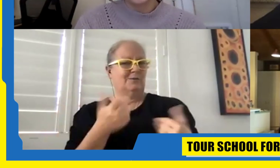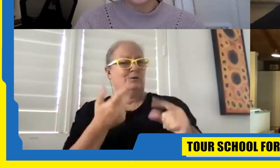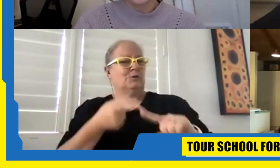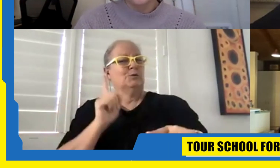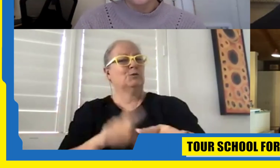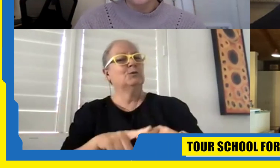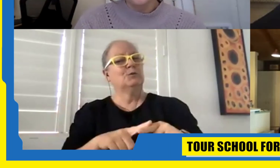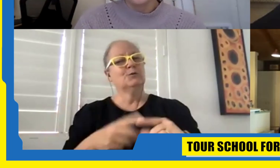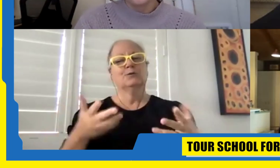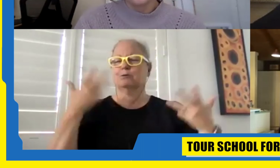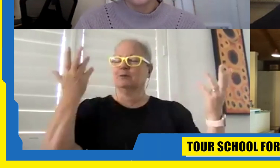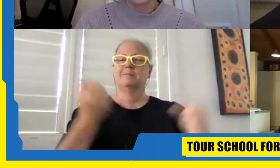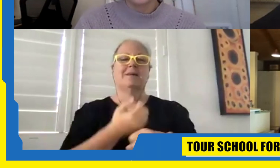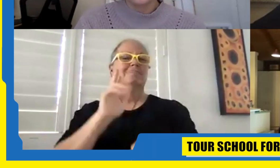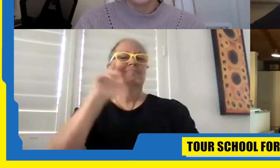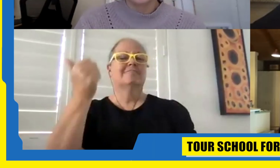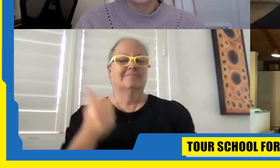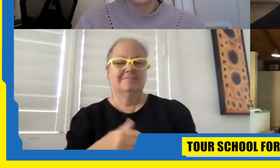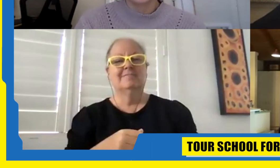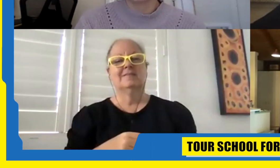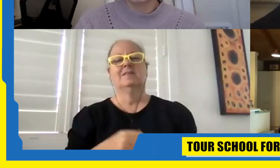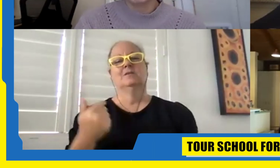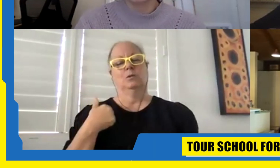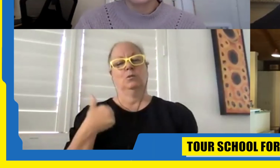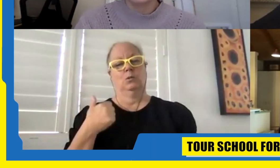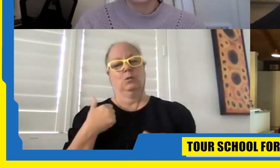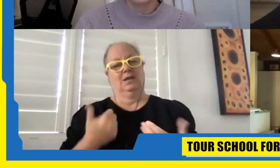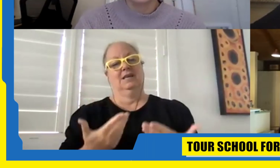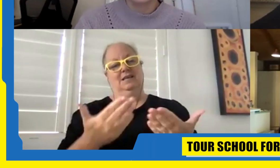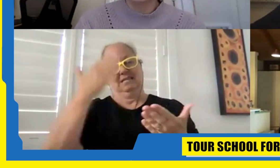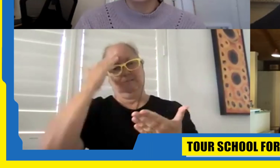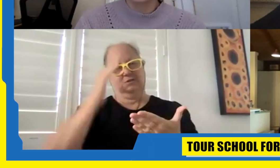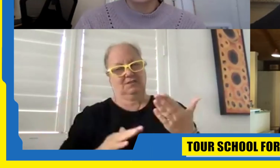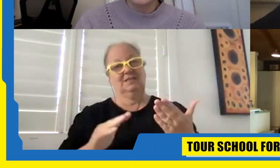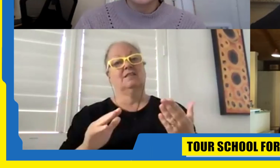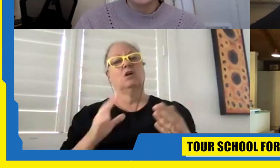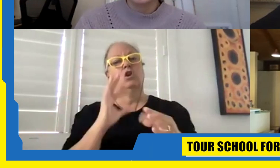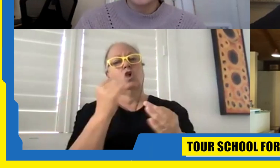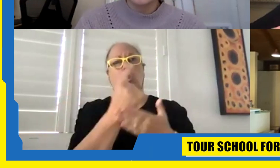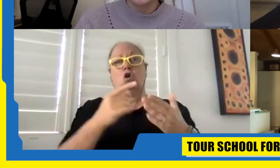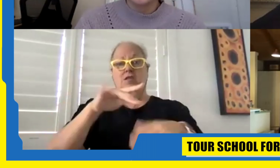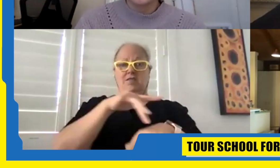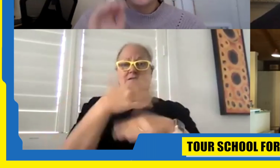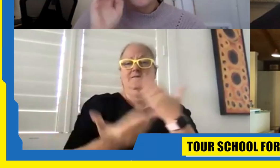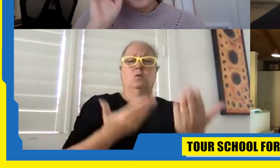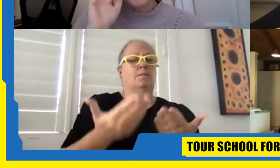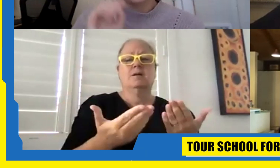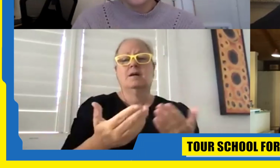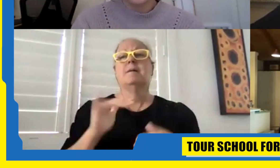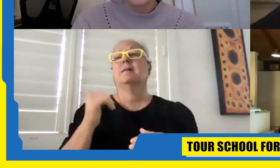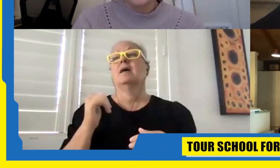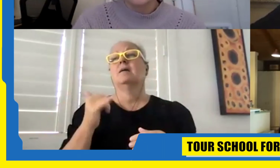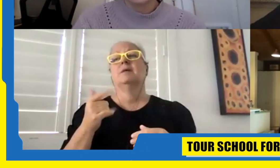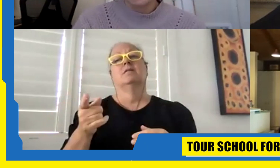So we are often programming the experience as a holistic thing. So whether that be the opening of an